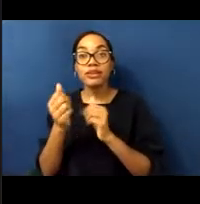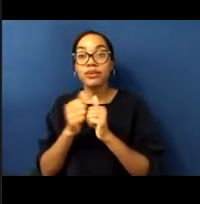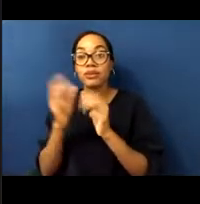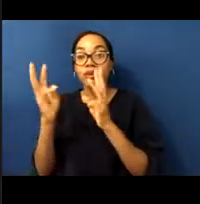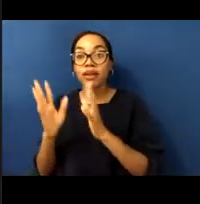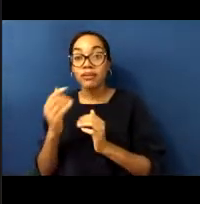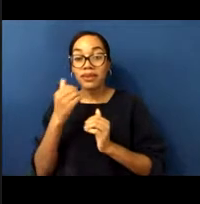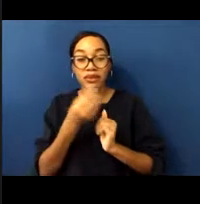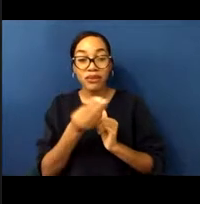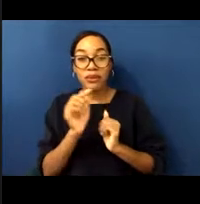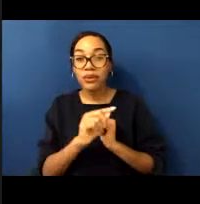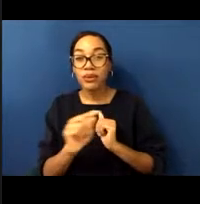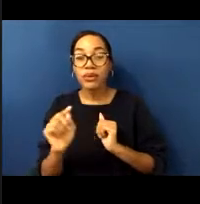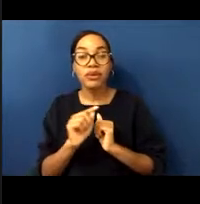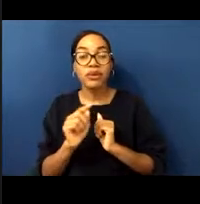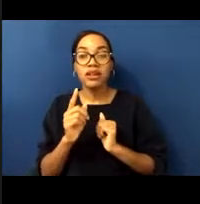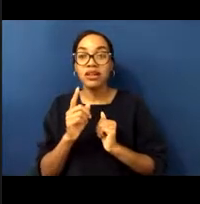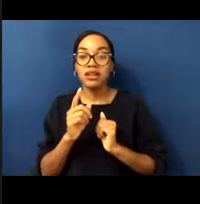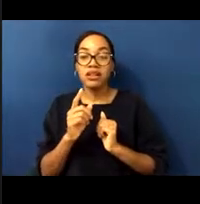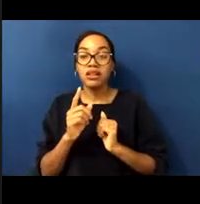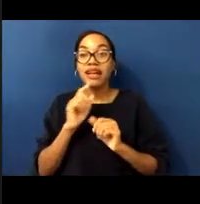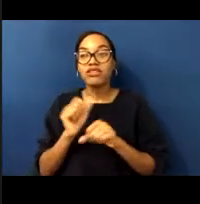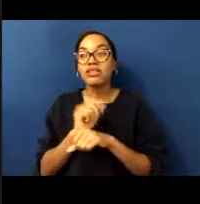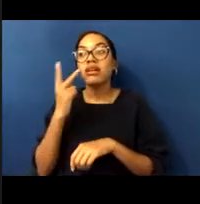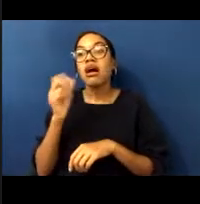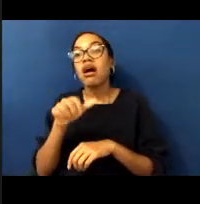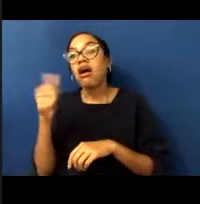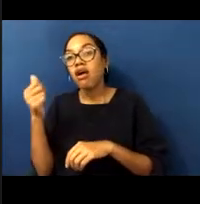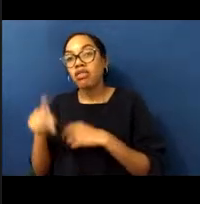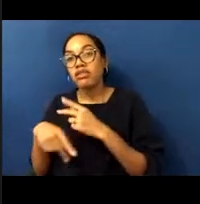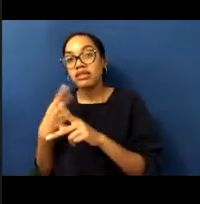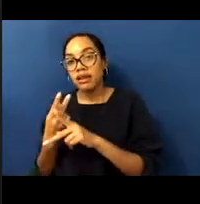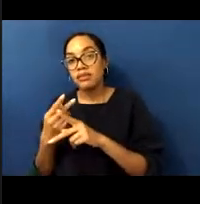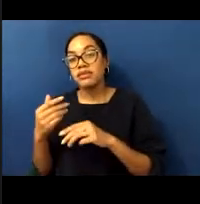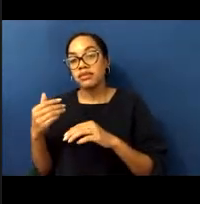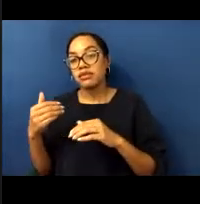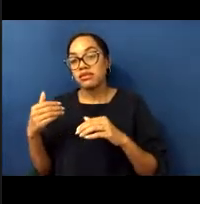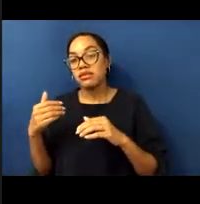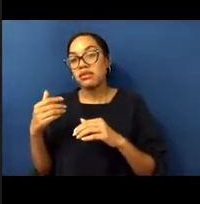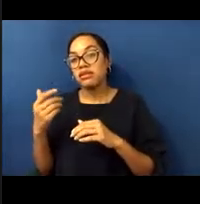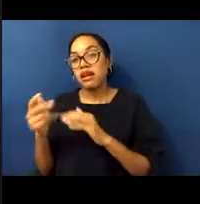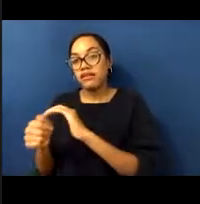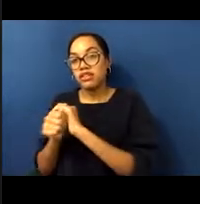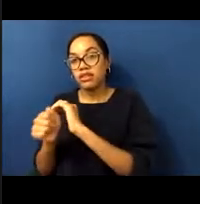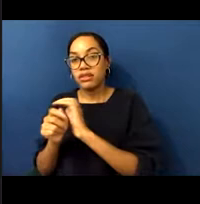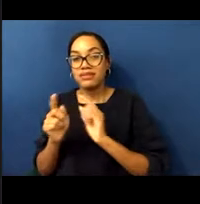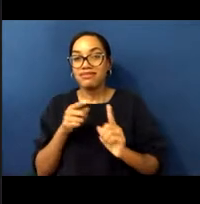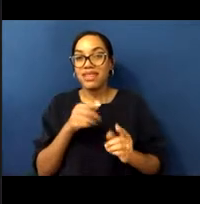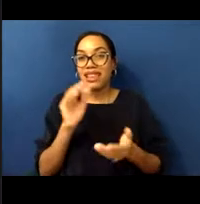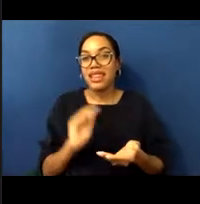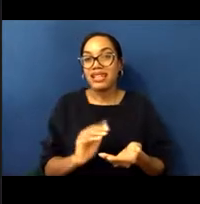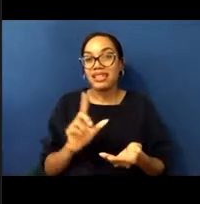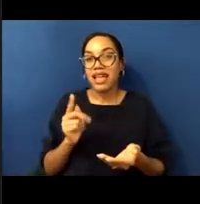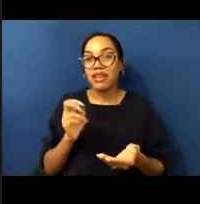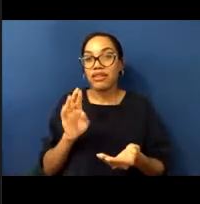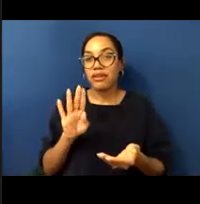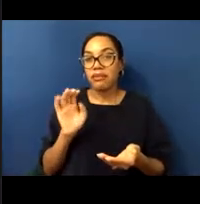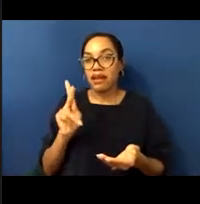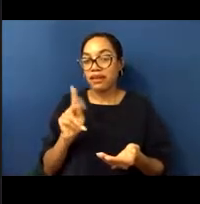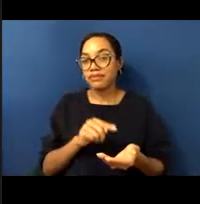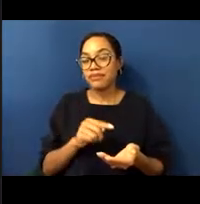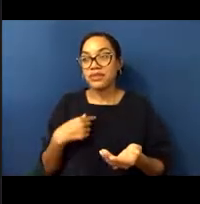nesting at these nesting beaches. We see other species of sea turtles nesting there now instead of leatherback turtles. So something is going on. Something's going on, yeah.